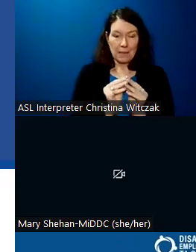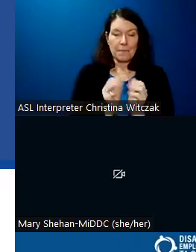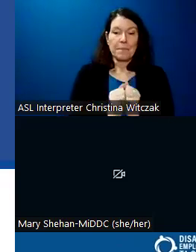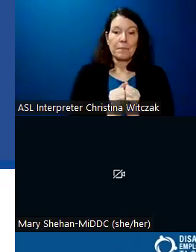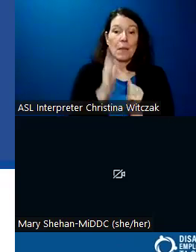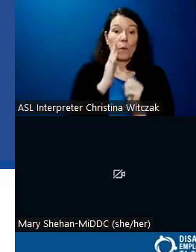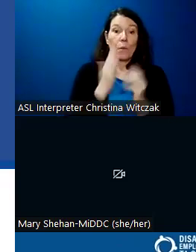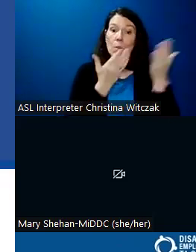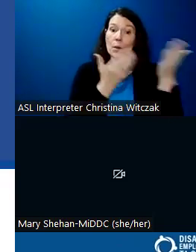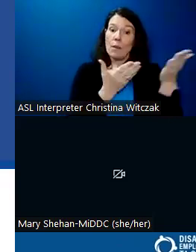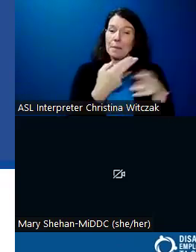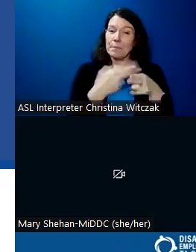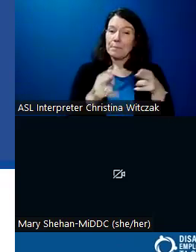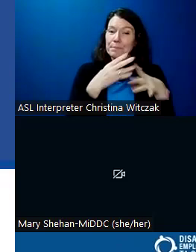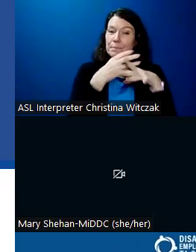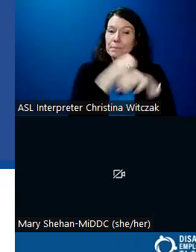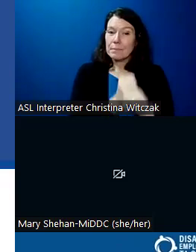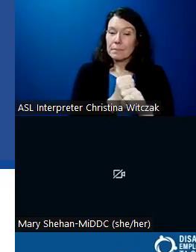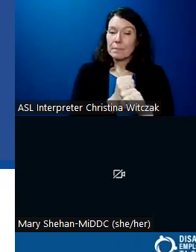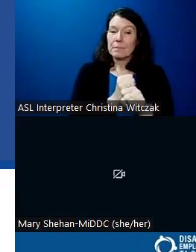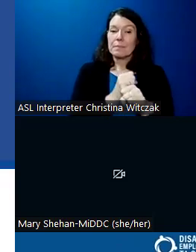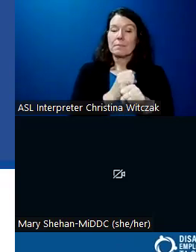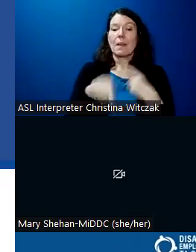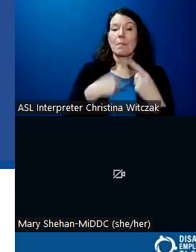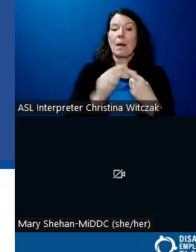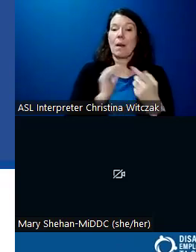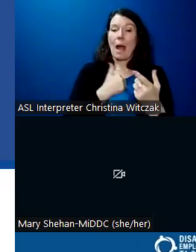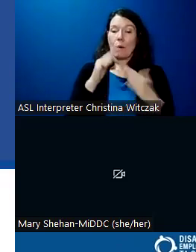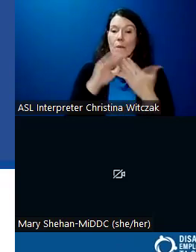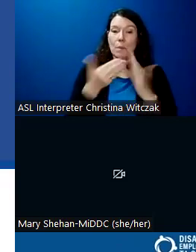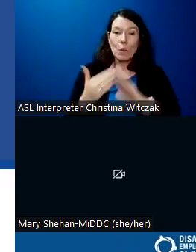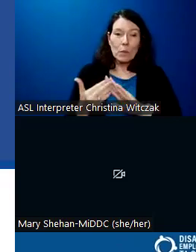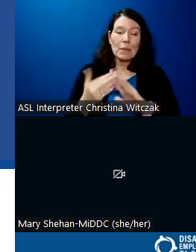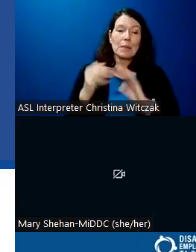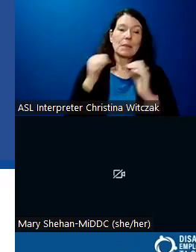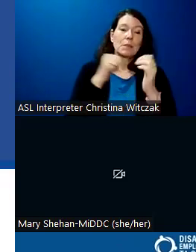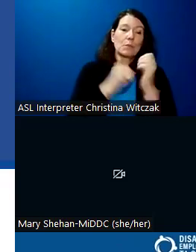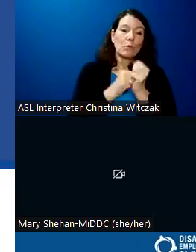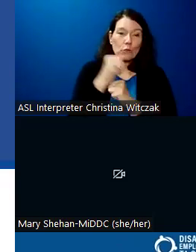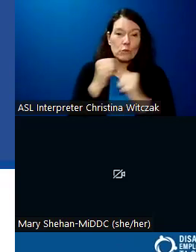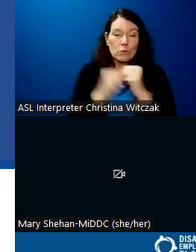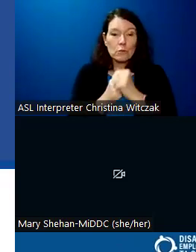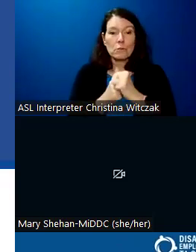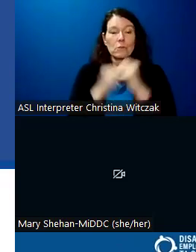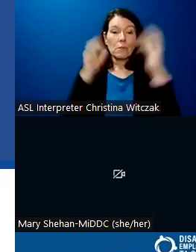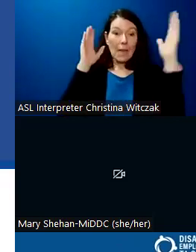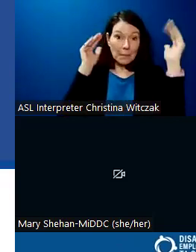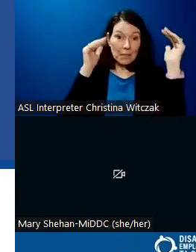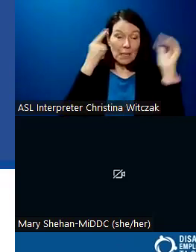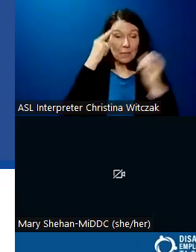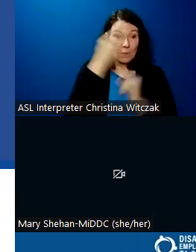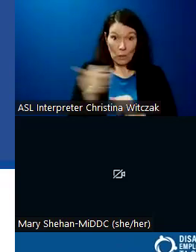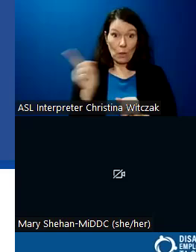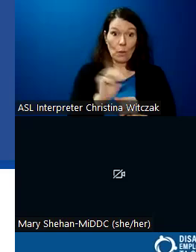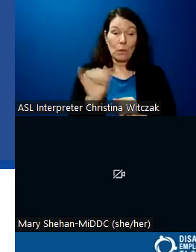provide a brief overview of the e-learning community, structure, some expectations that we have for you as participants, and what